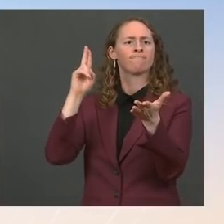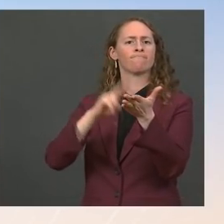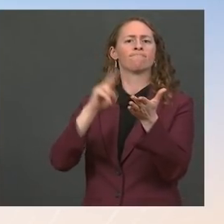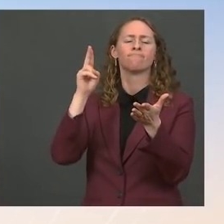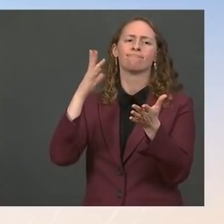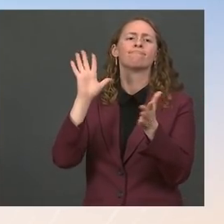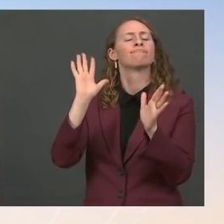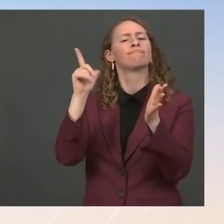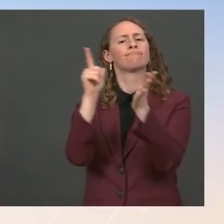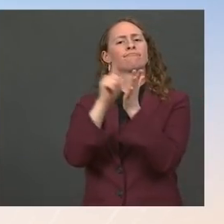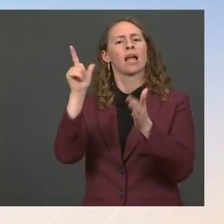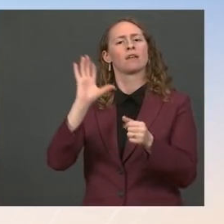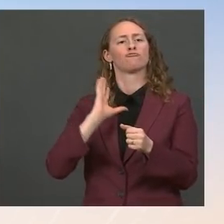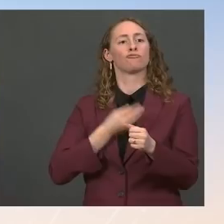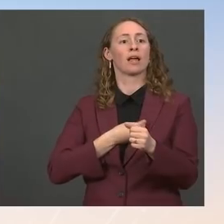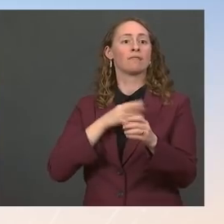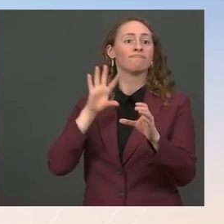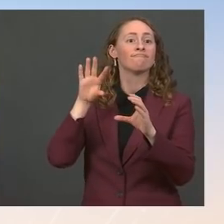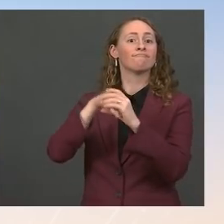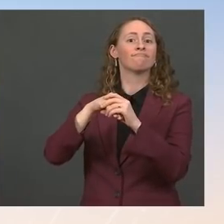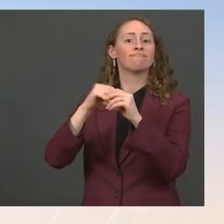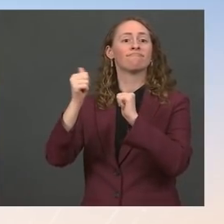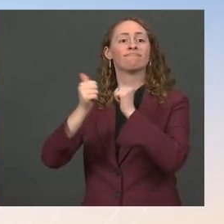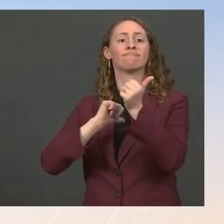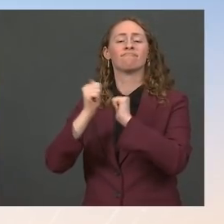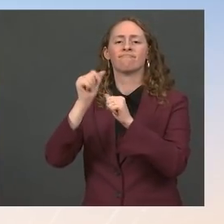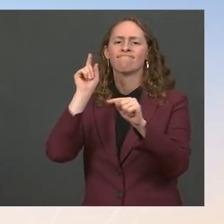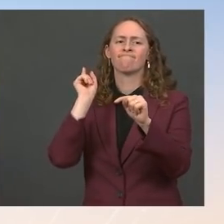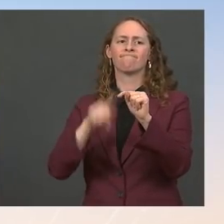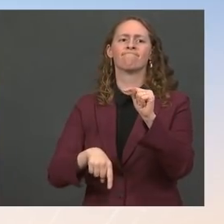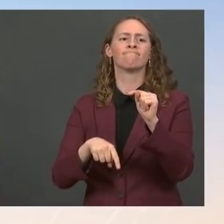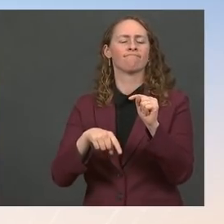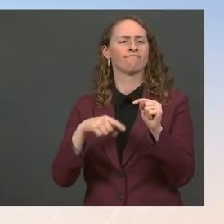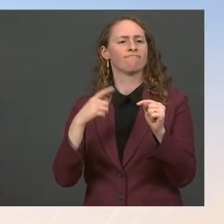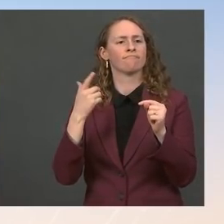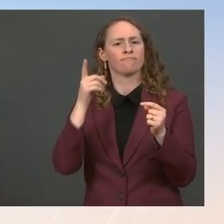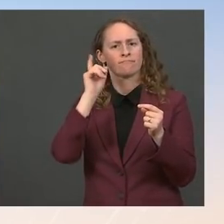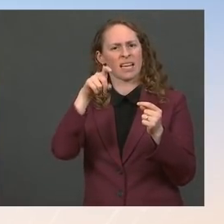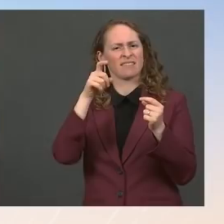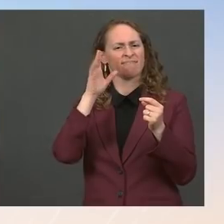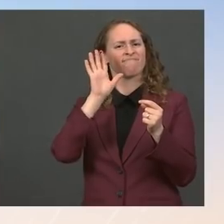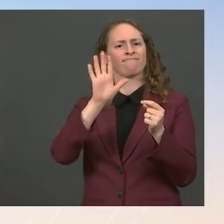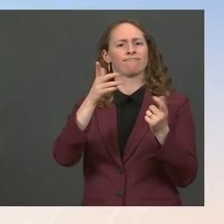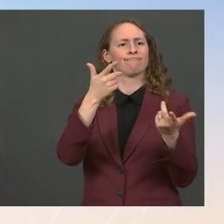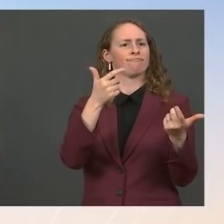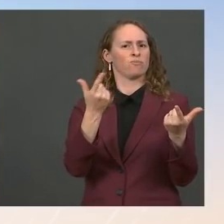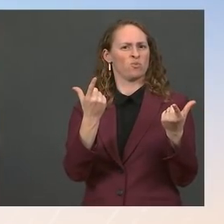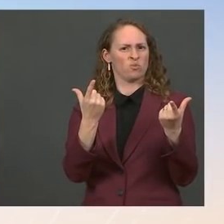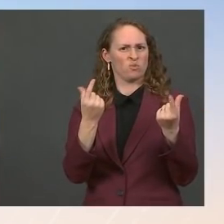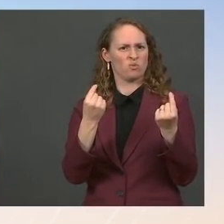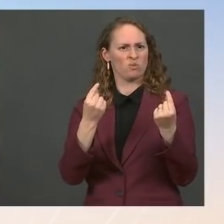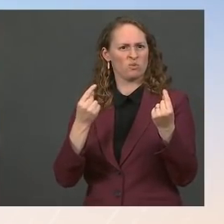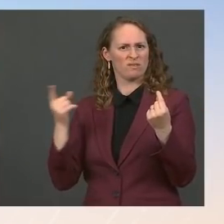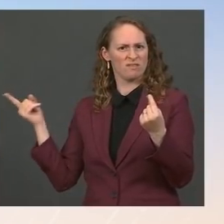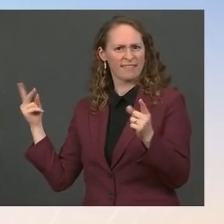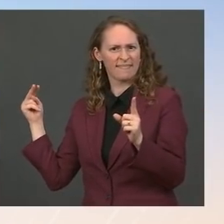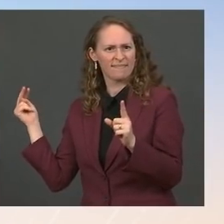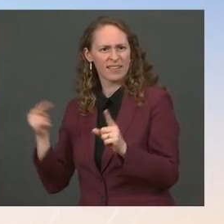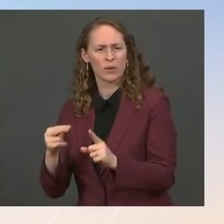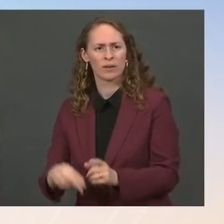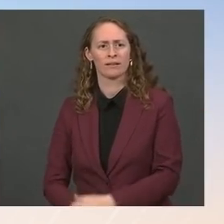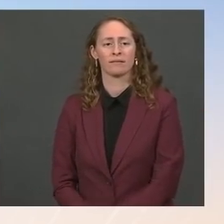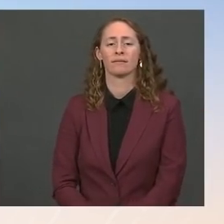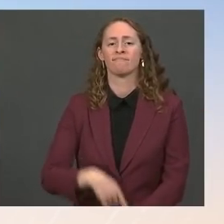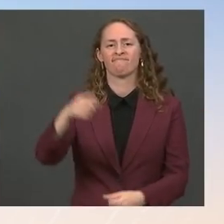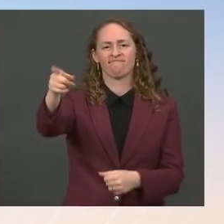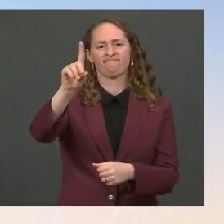their gender identity. What is the White House's view of that legislation, and would the administration challenge it once it becomes law? I'll leave that to the Department of Justice to determine